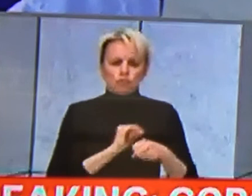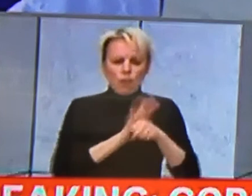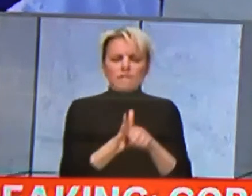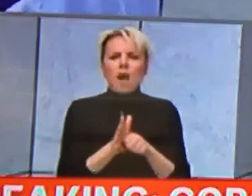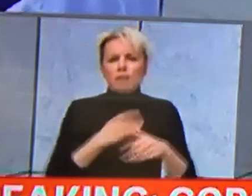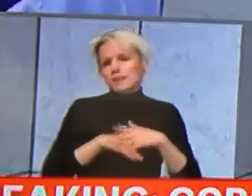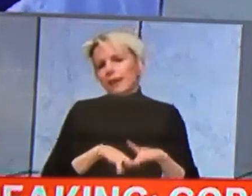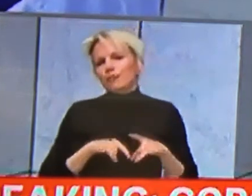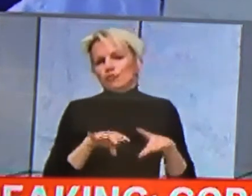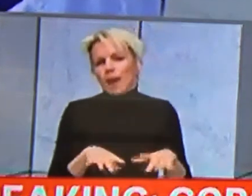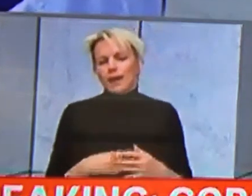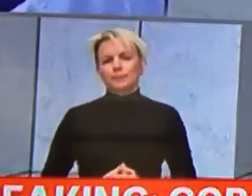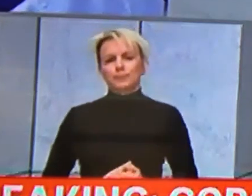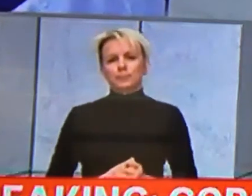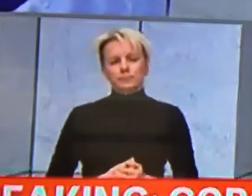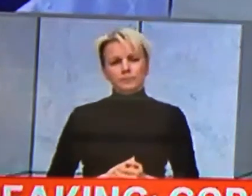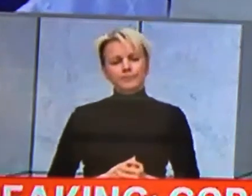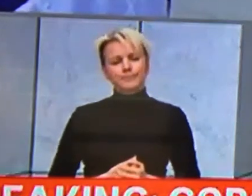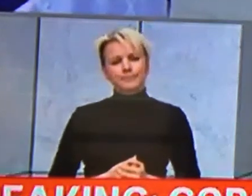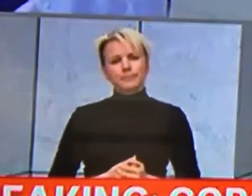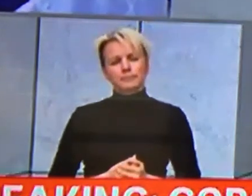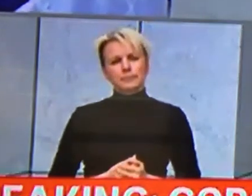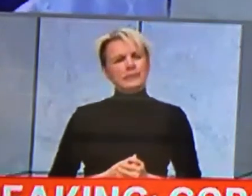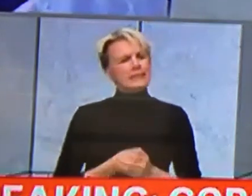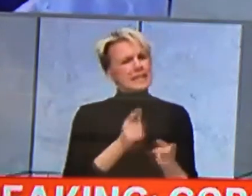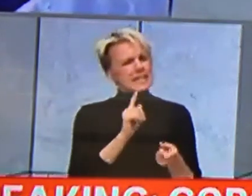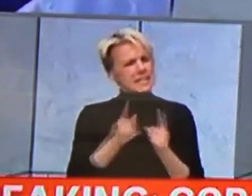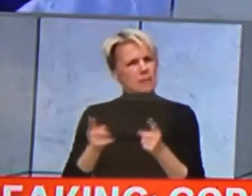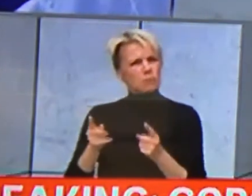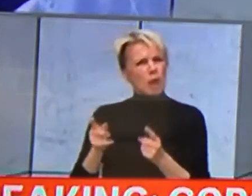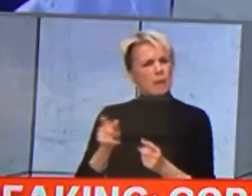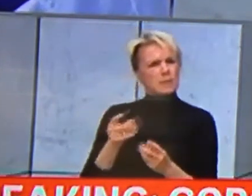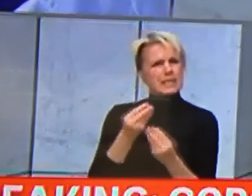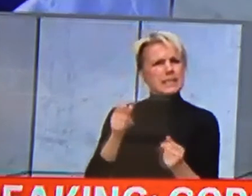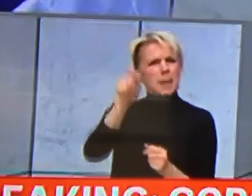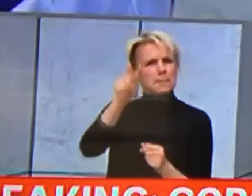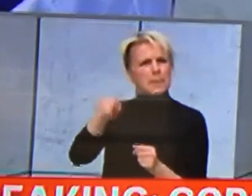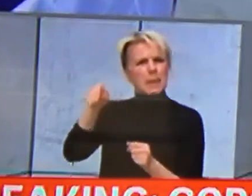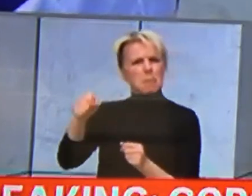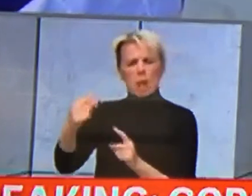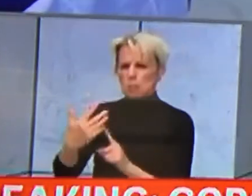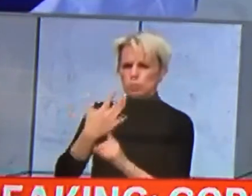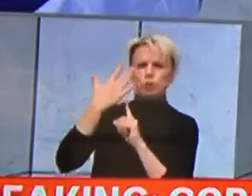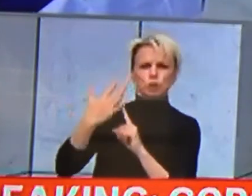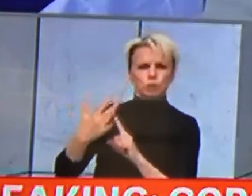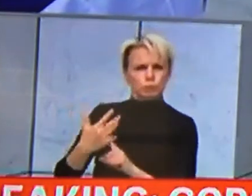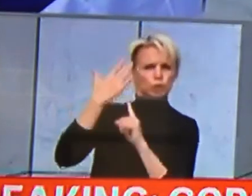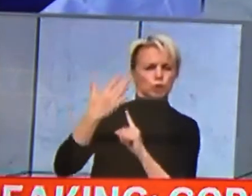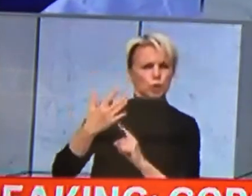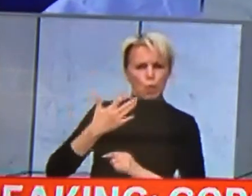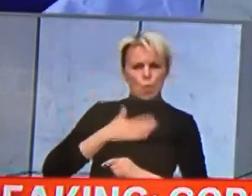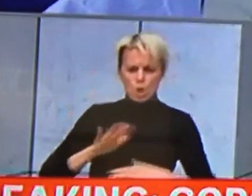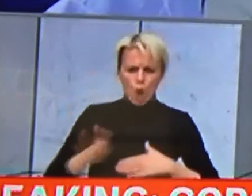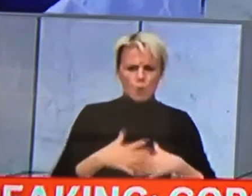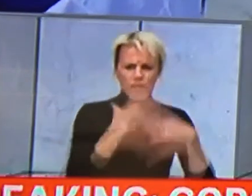I sometimes note that those who are often pushing for greater restrictions, they're going to keep their job. I'm not going to be